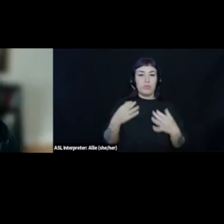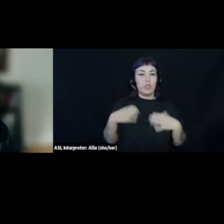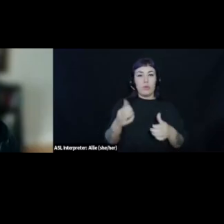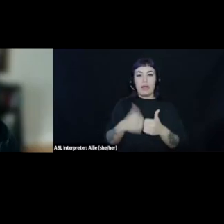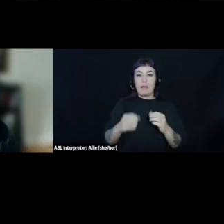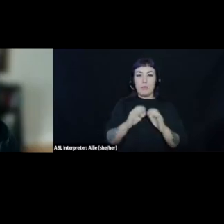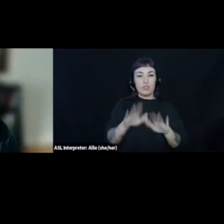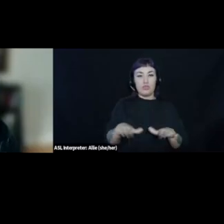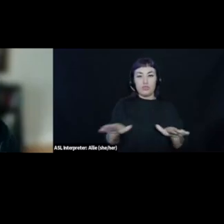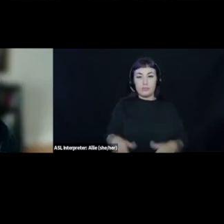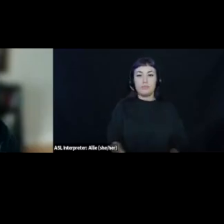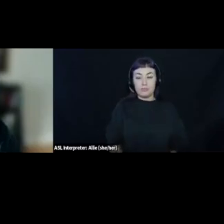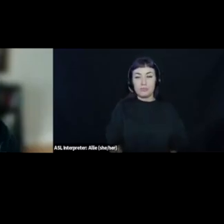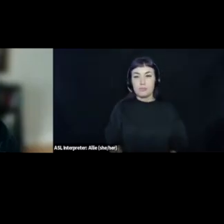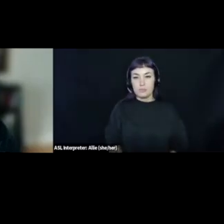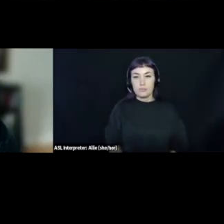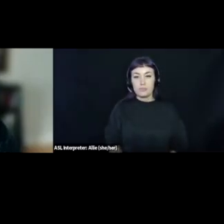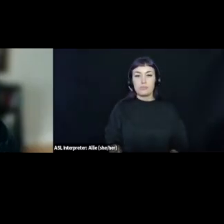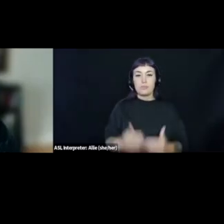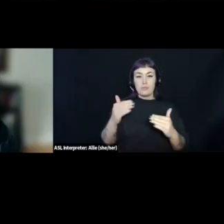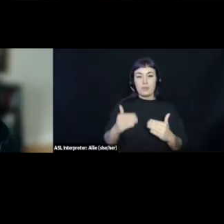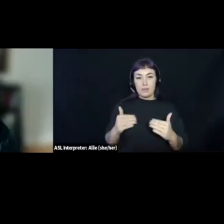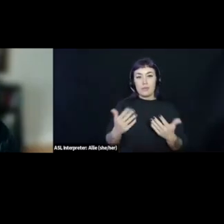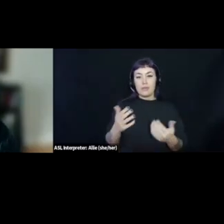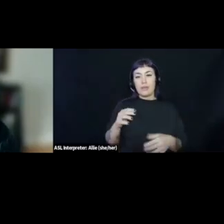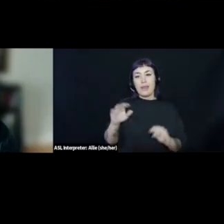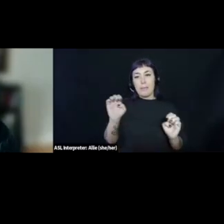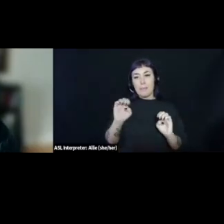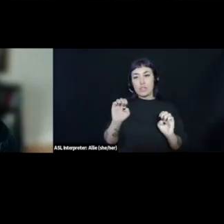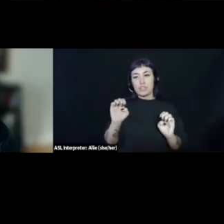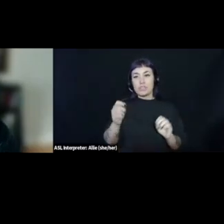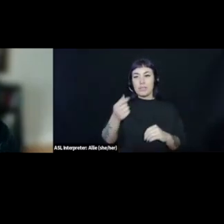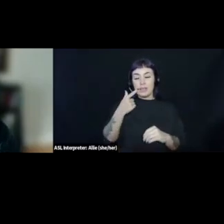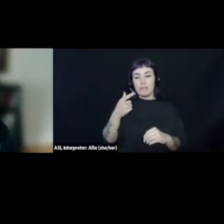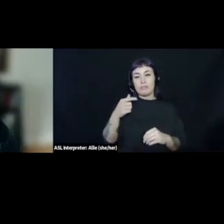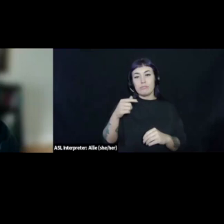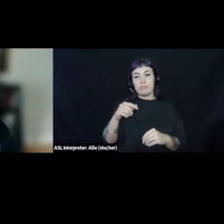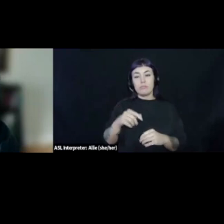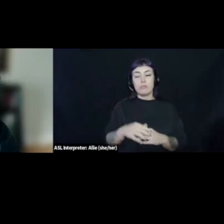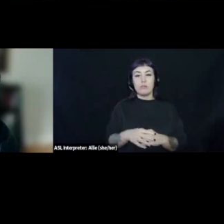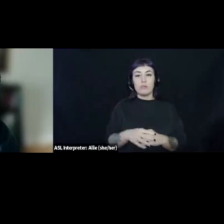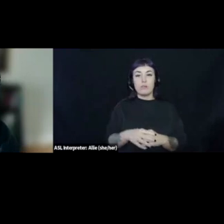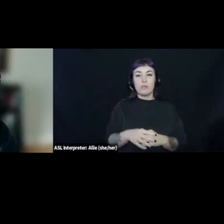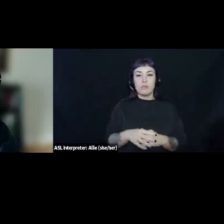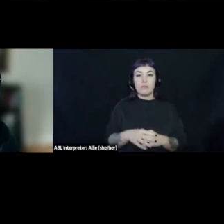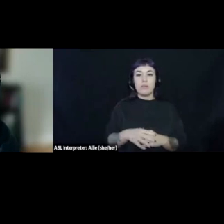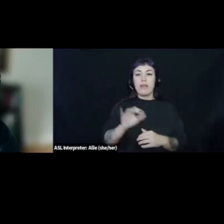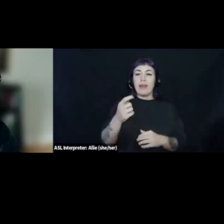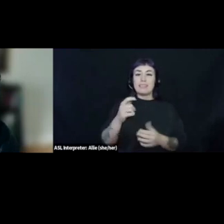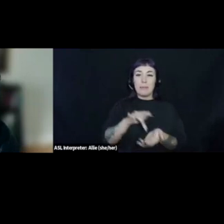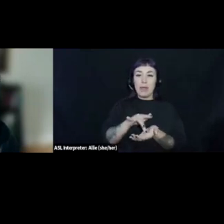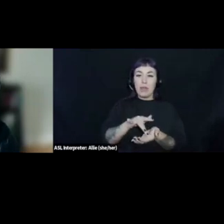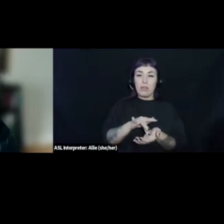more kids. Next, we have emergency contraception. That is a pill that you